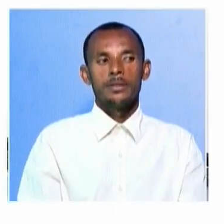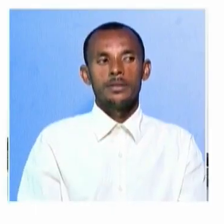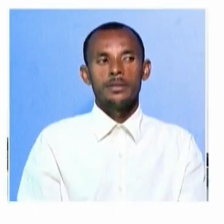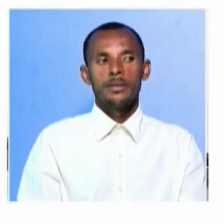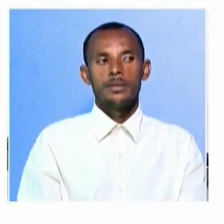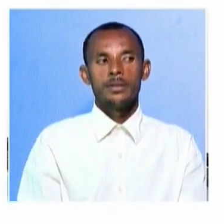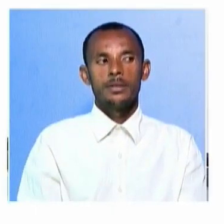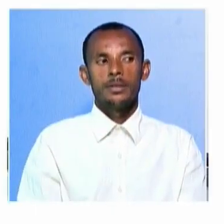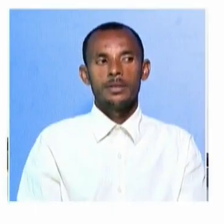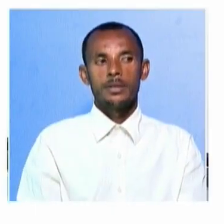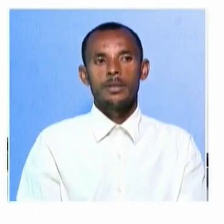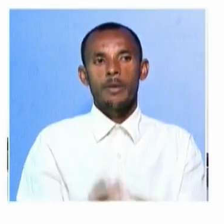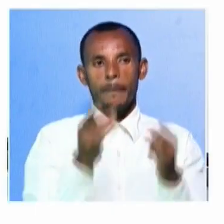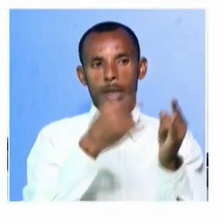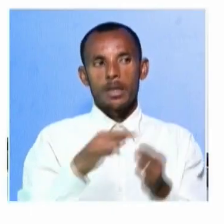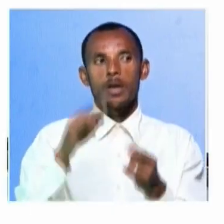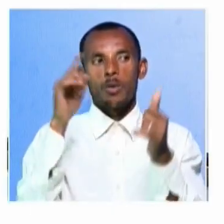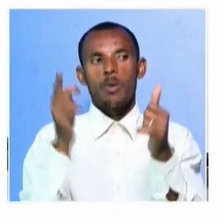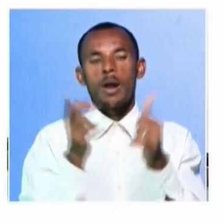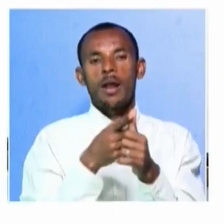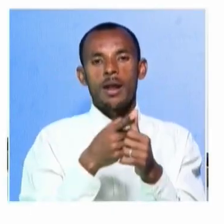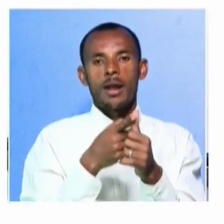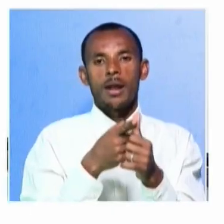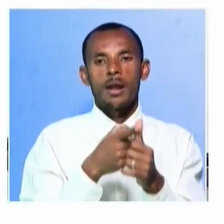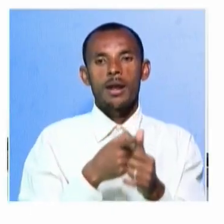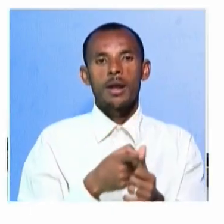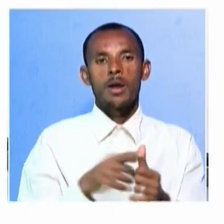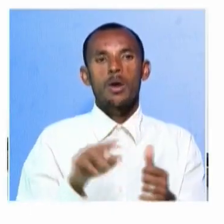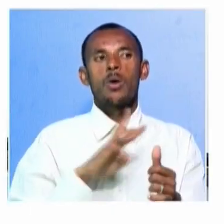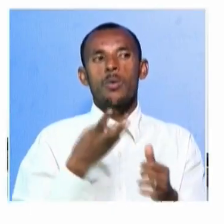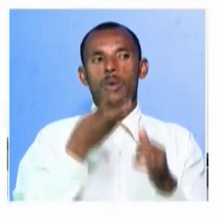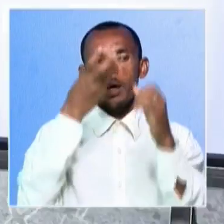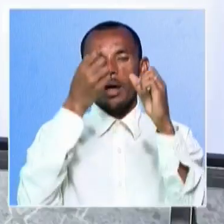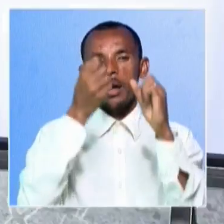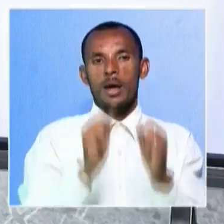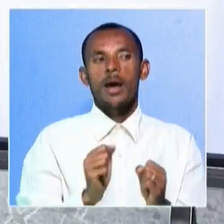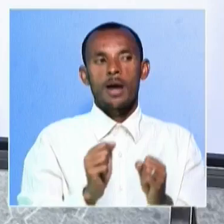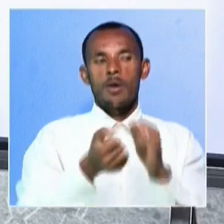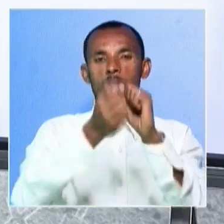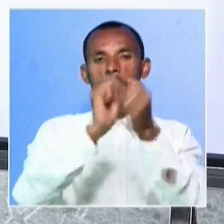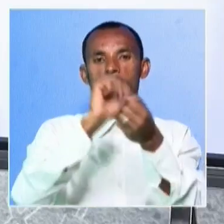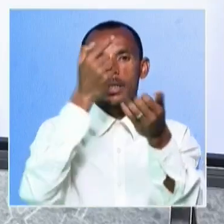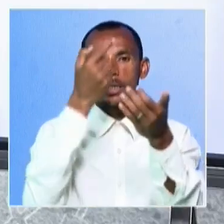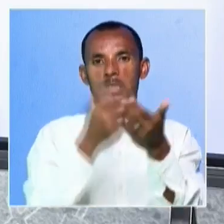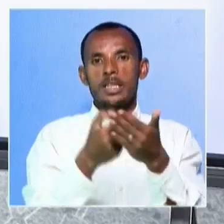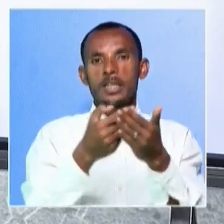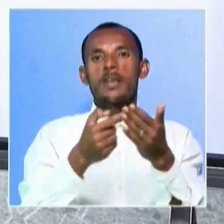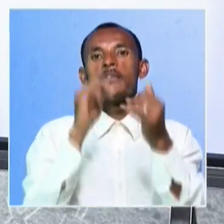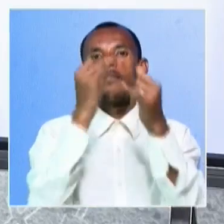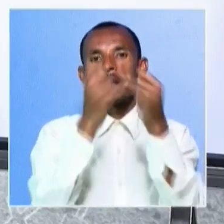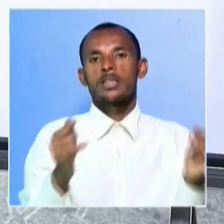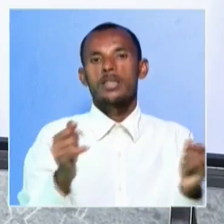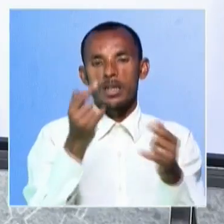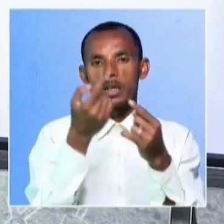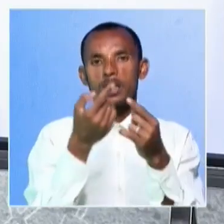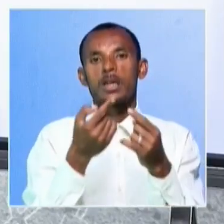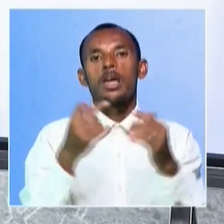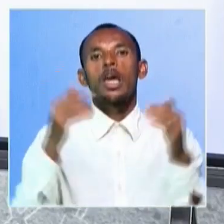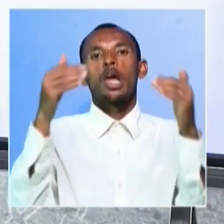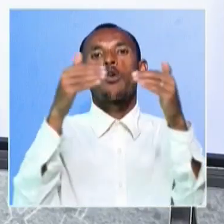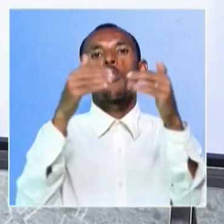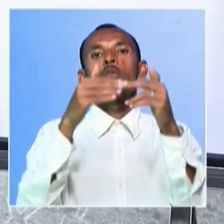say method 1. In method 1, we can convert these fractions into